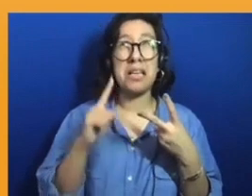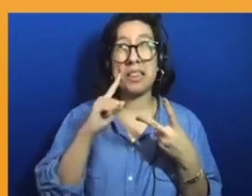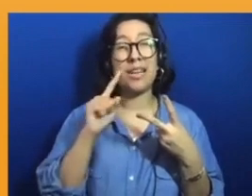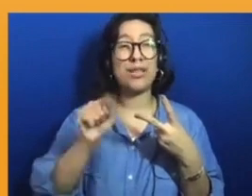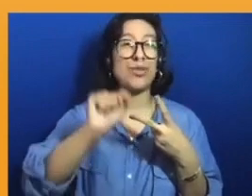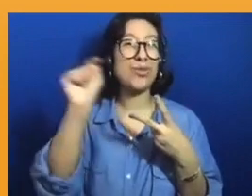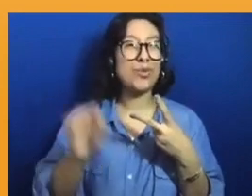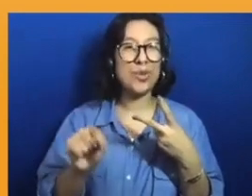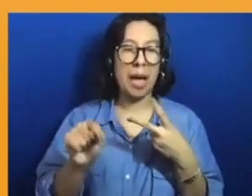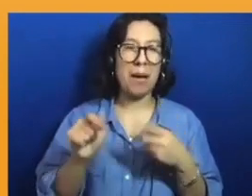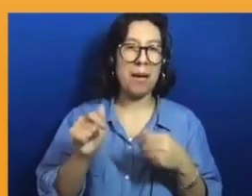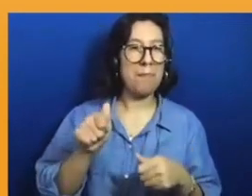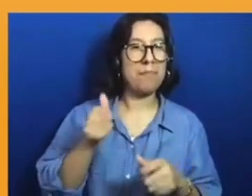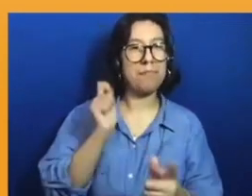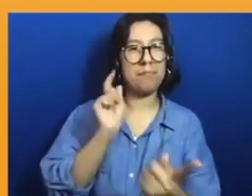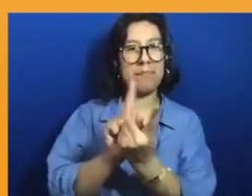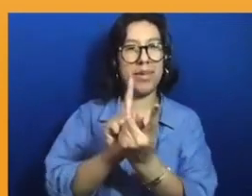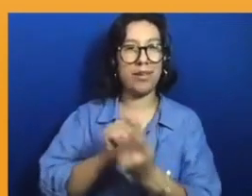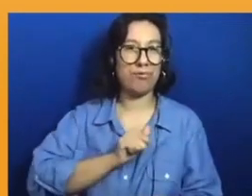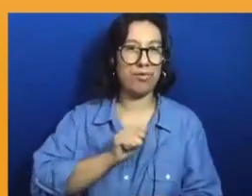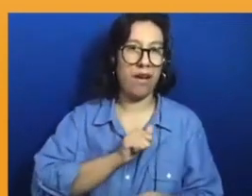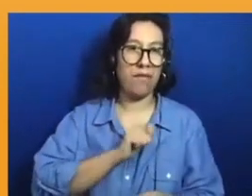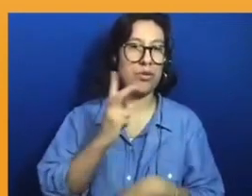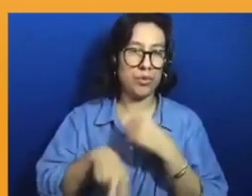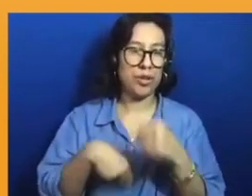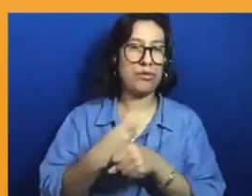Meet Yourself for years now.